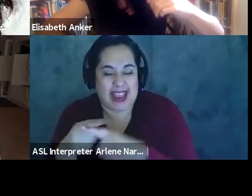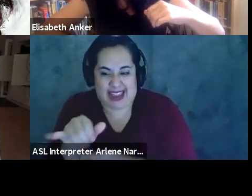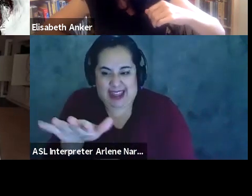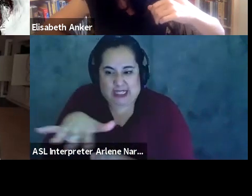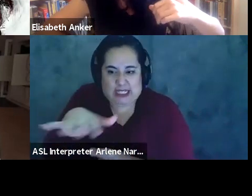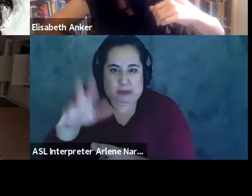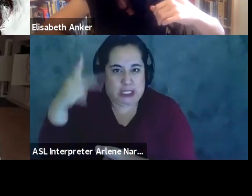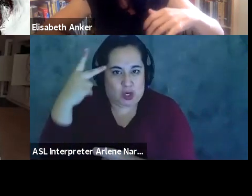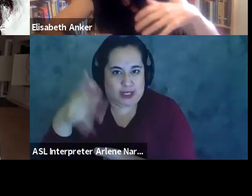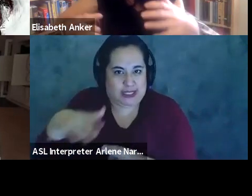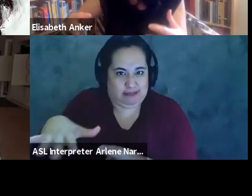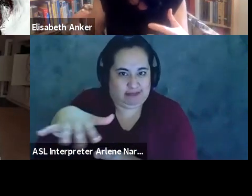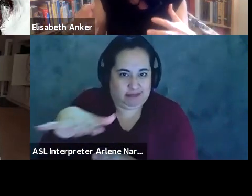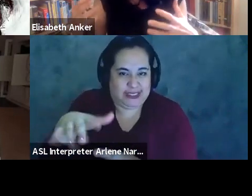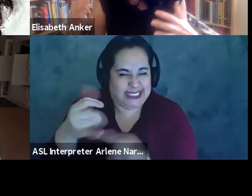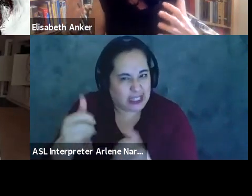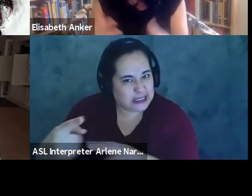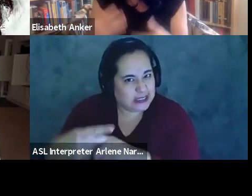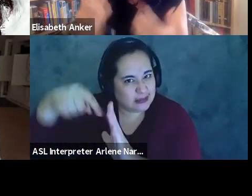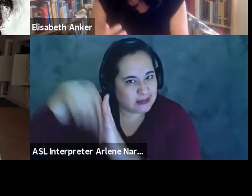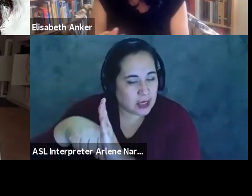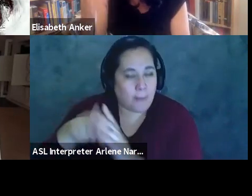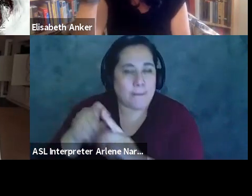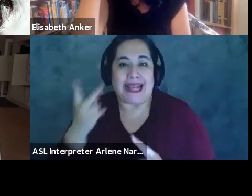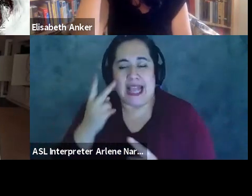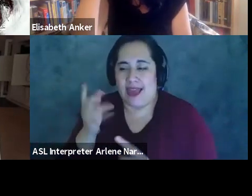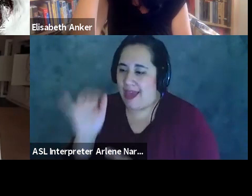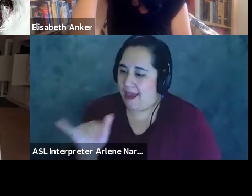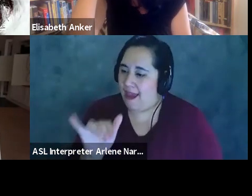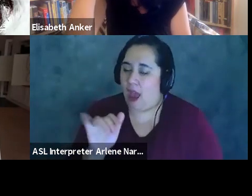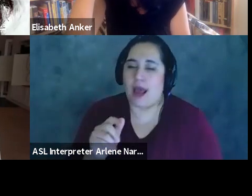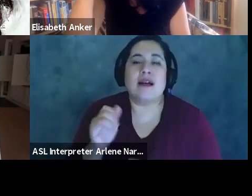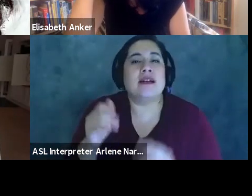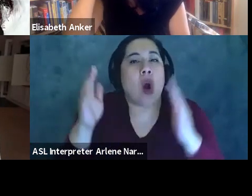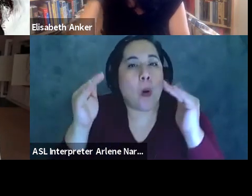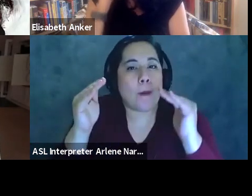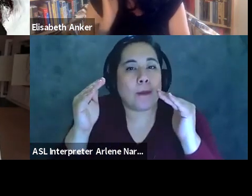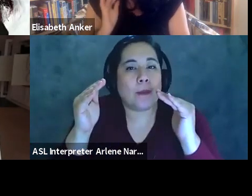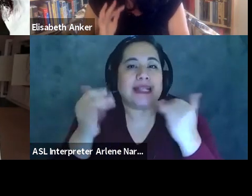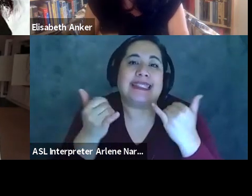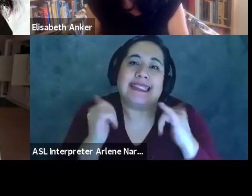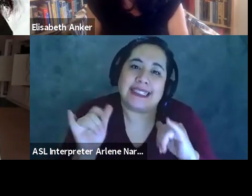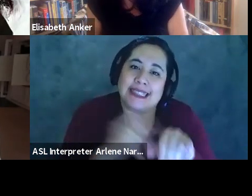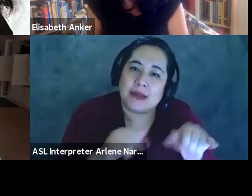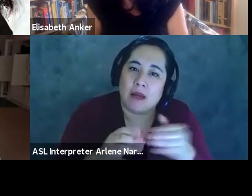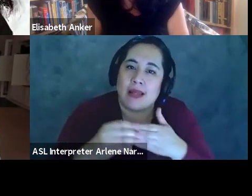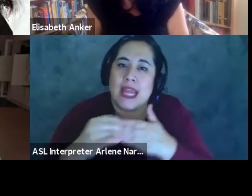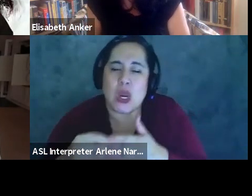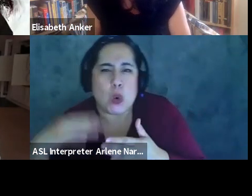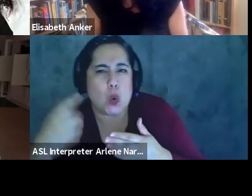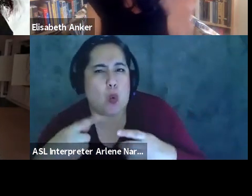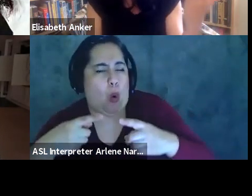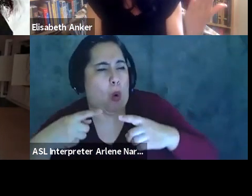space. But I see that as both something that I think is hopeful, but also is leading to this really oppositional